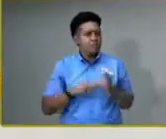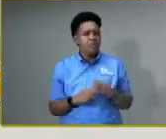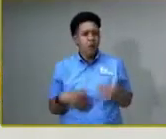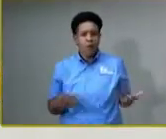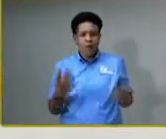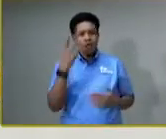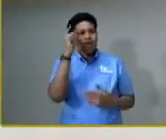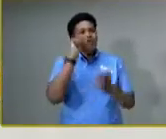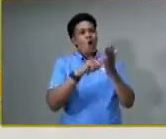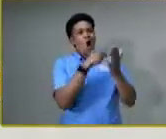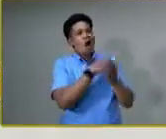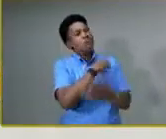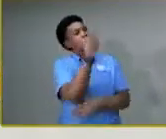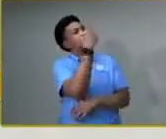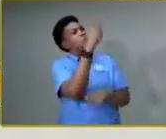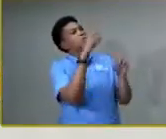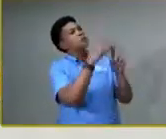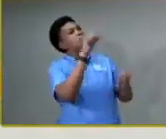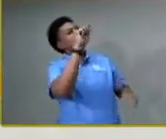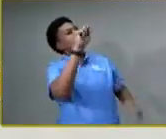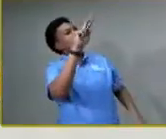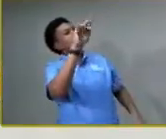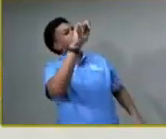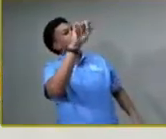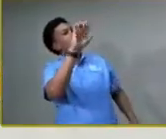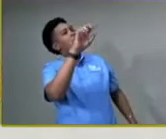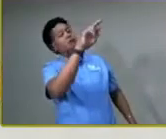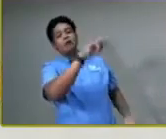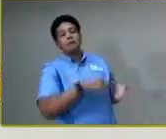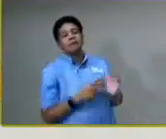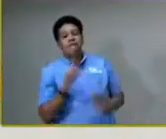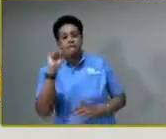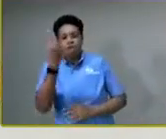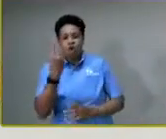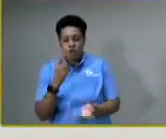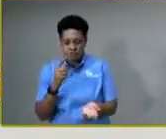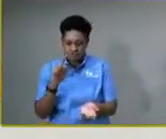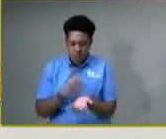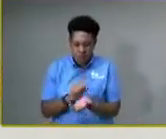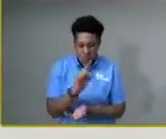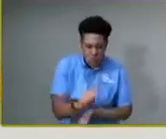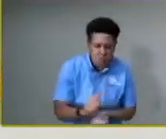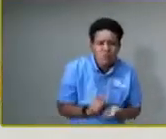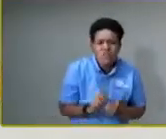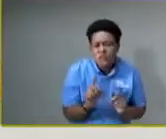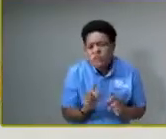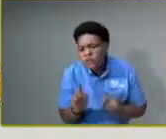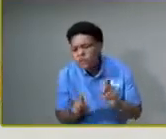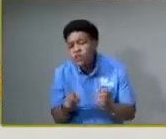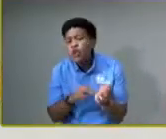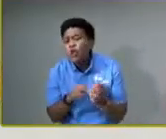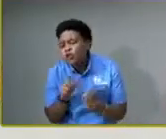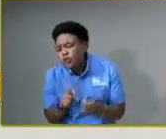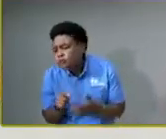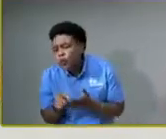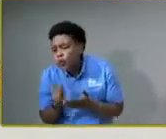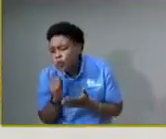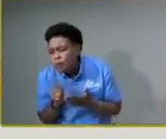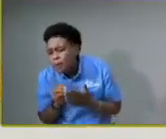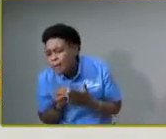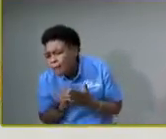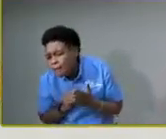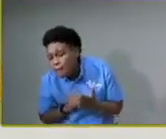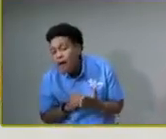done to determine the state of that individual. And every region, and by